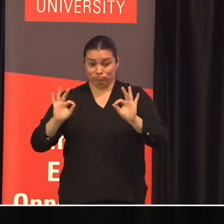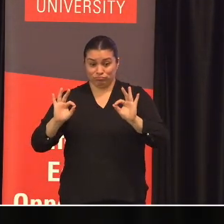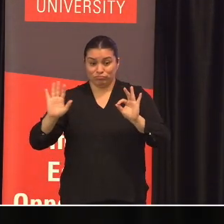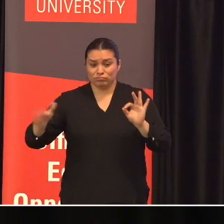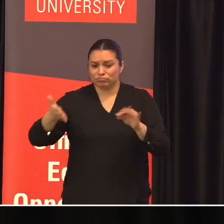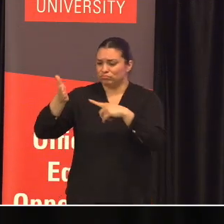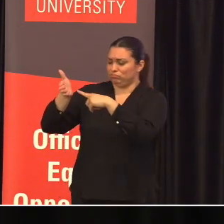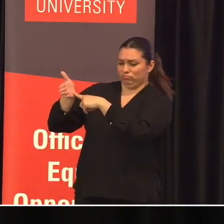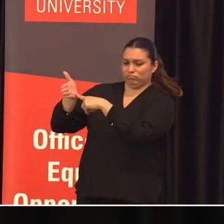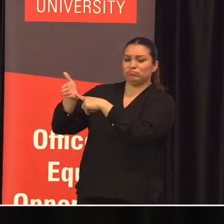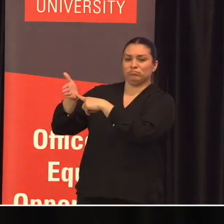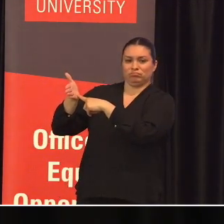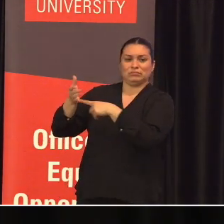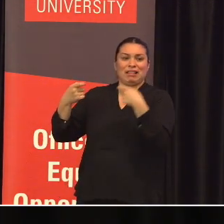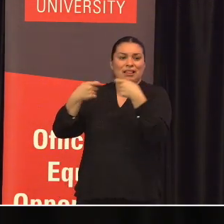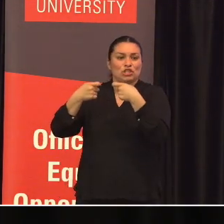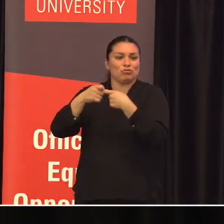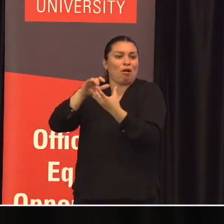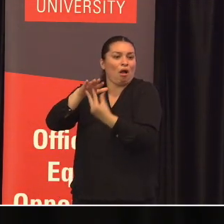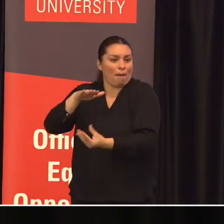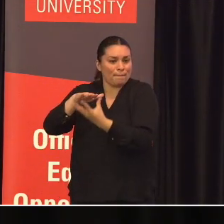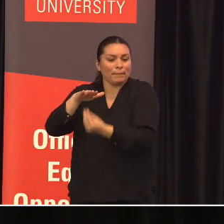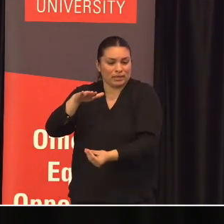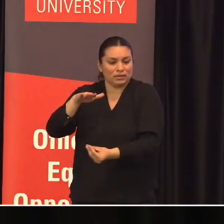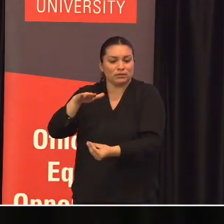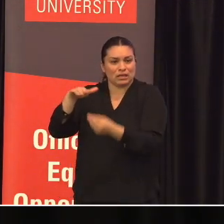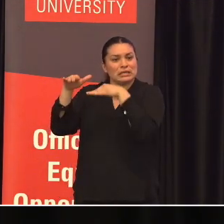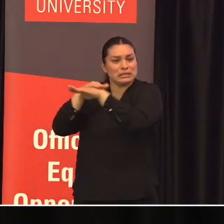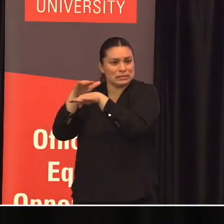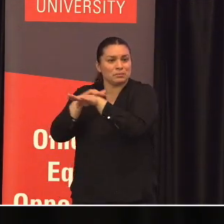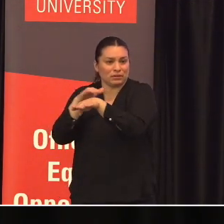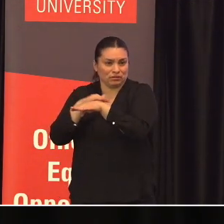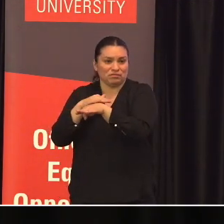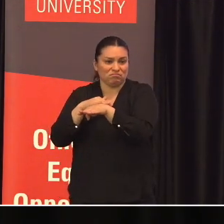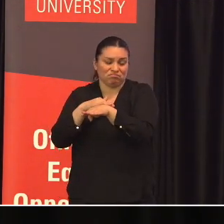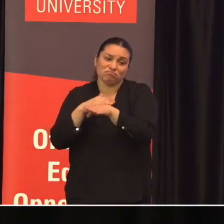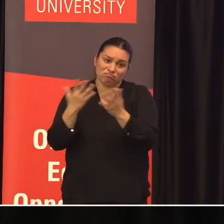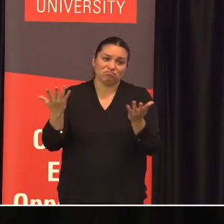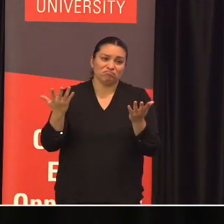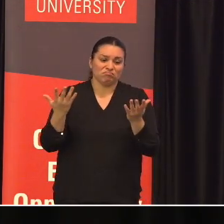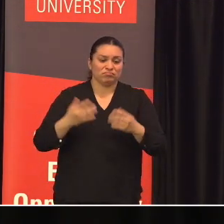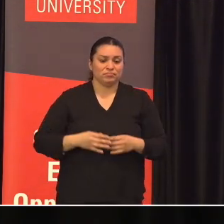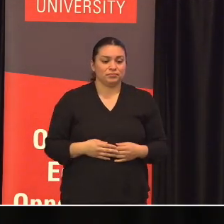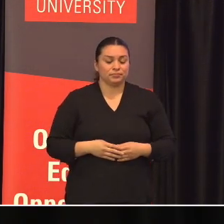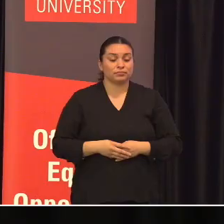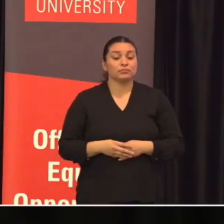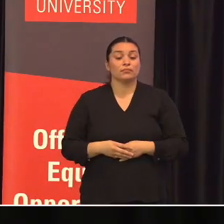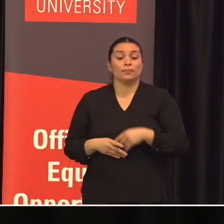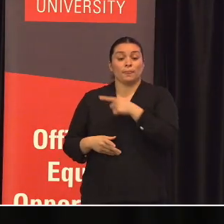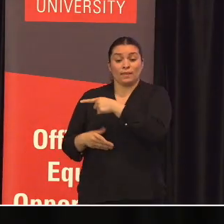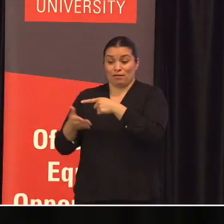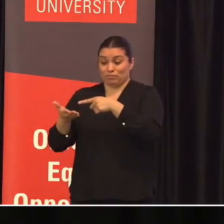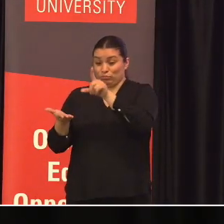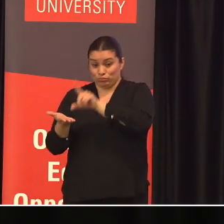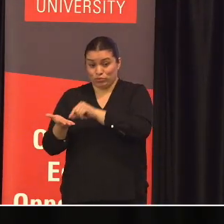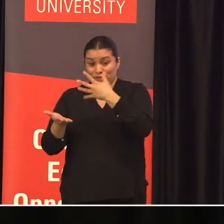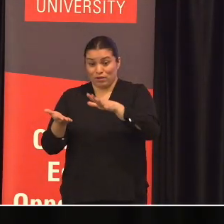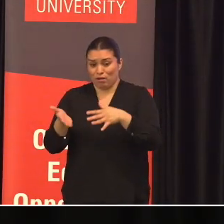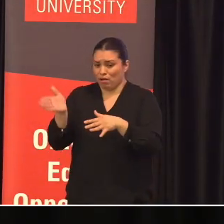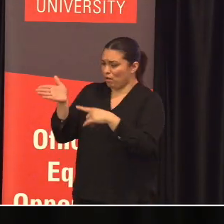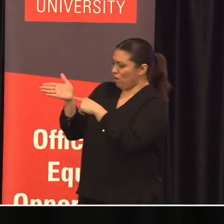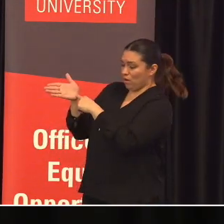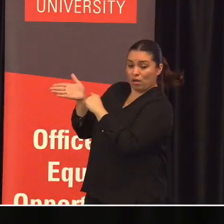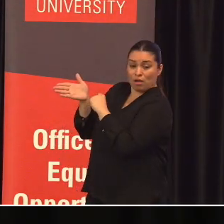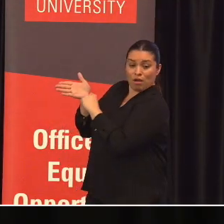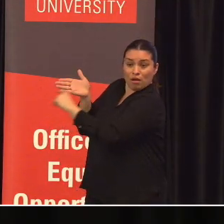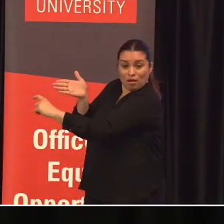like access to an electronic and accessible version of this document, please email whatever, or please visit this